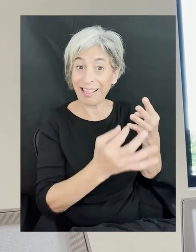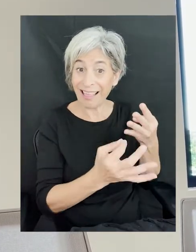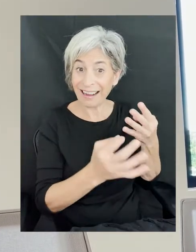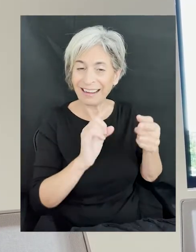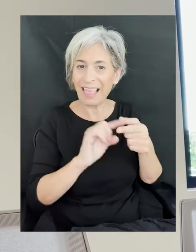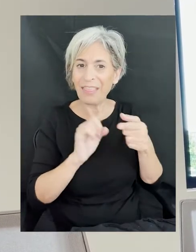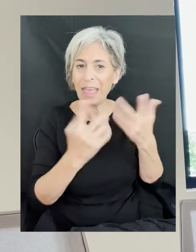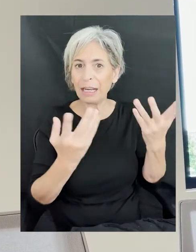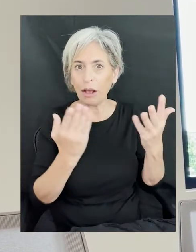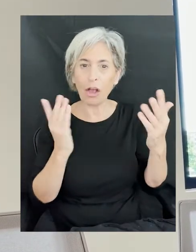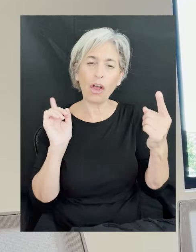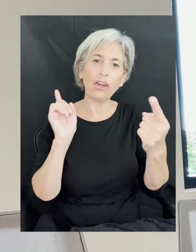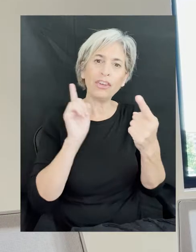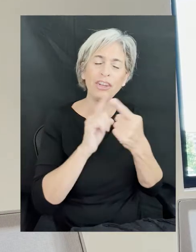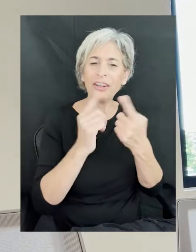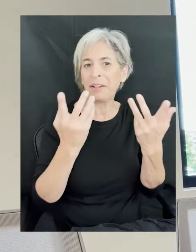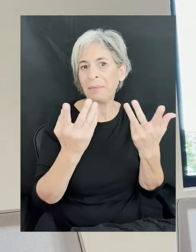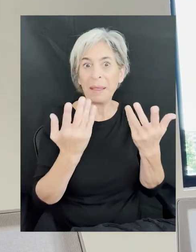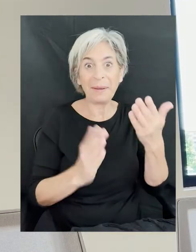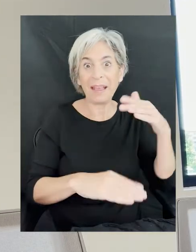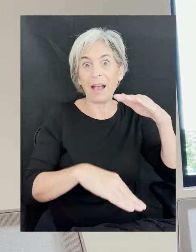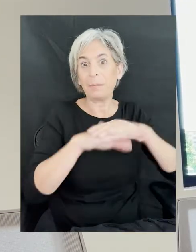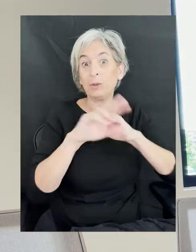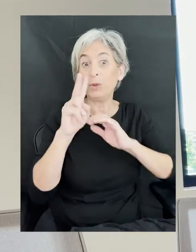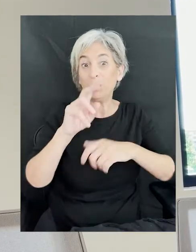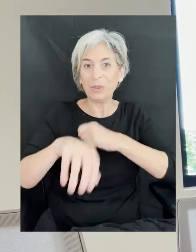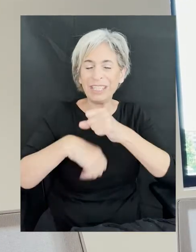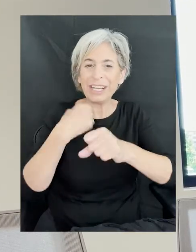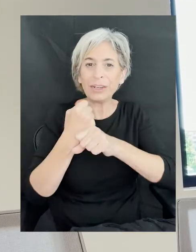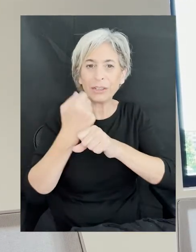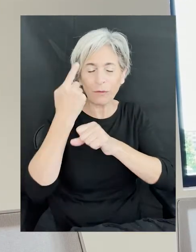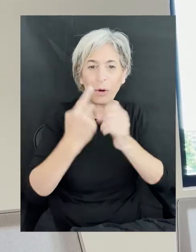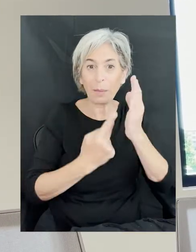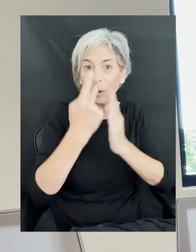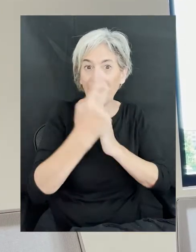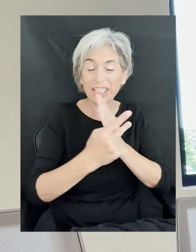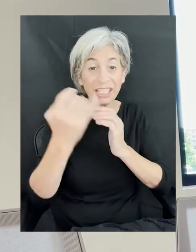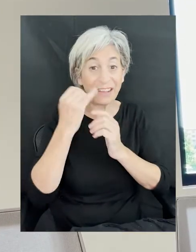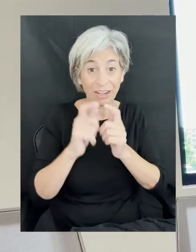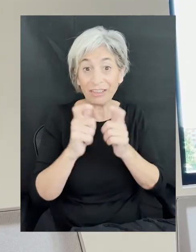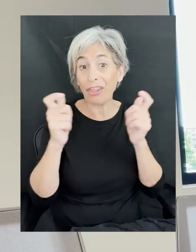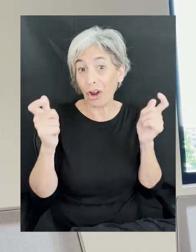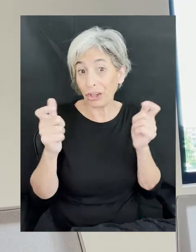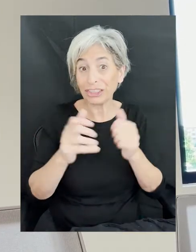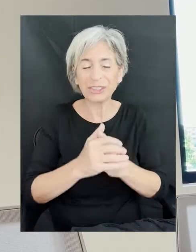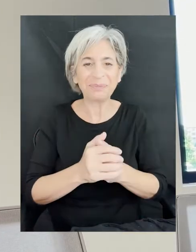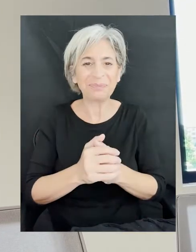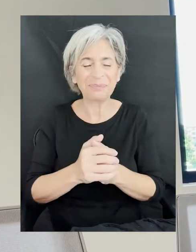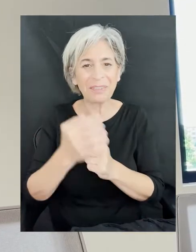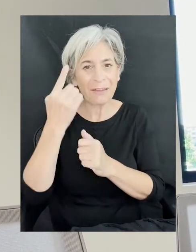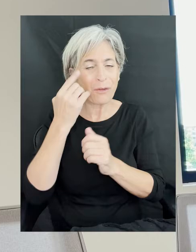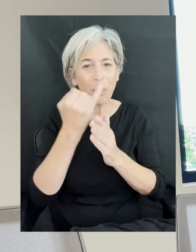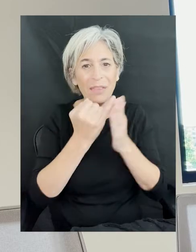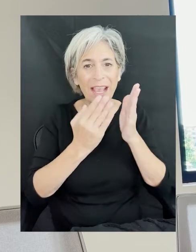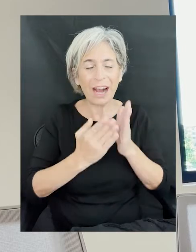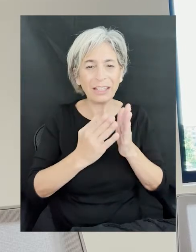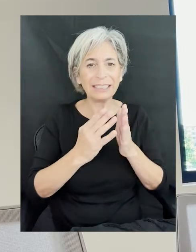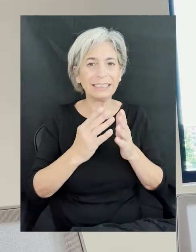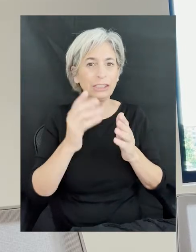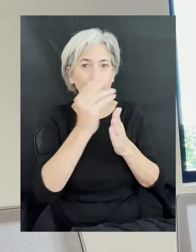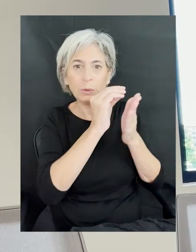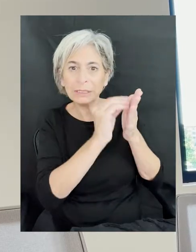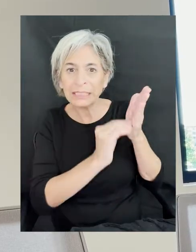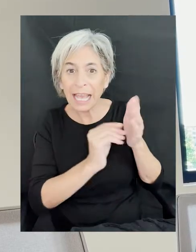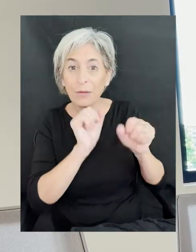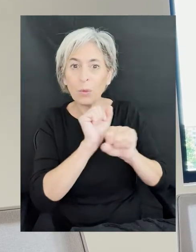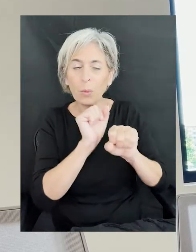work all the way through with them. It can take up to 2 years for a project that's a large project, for the artist both to design the